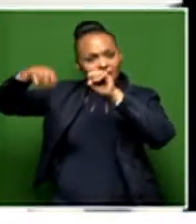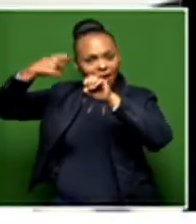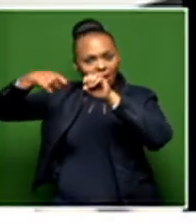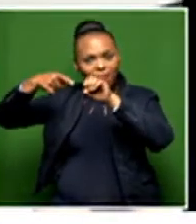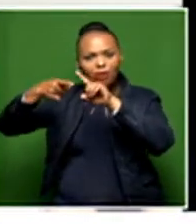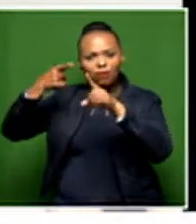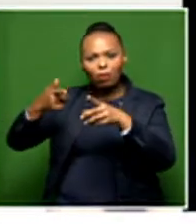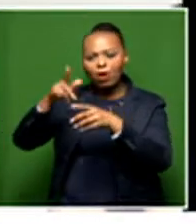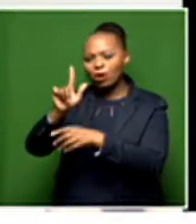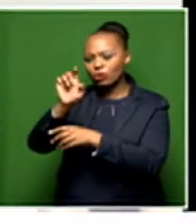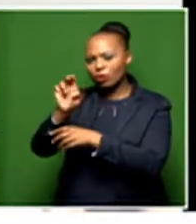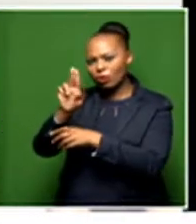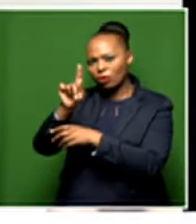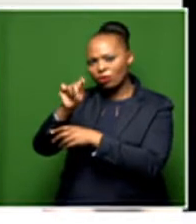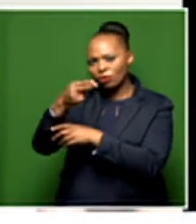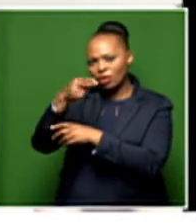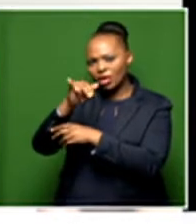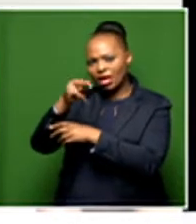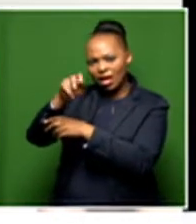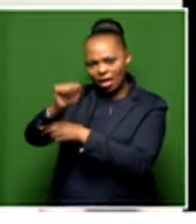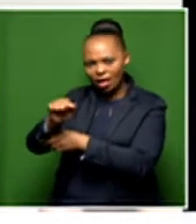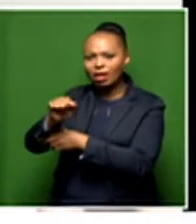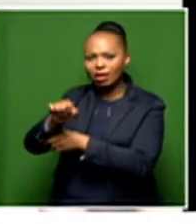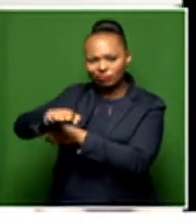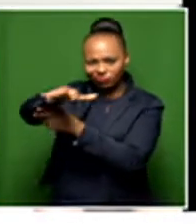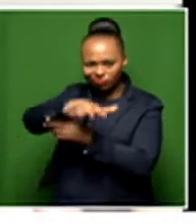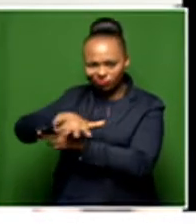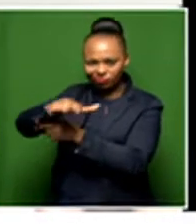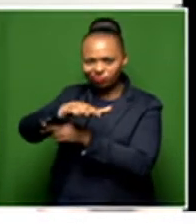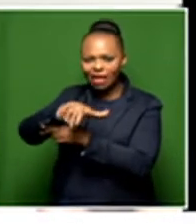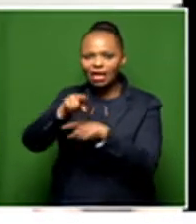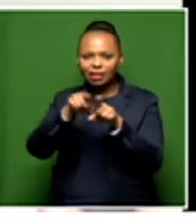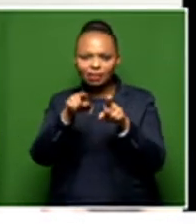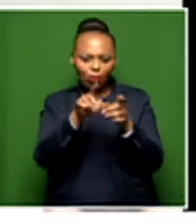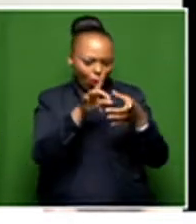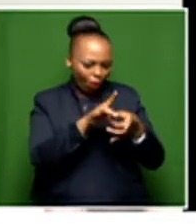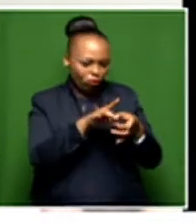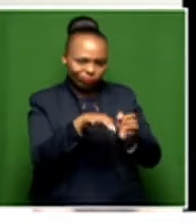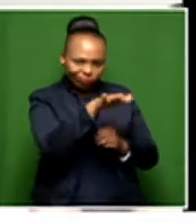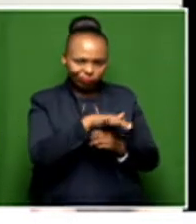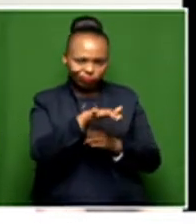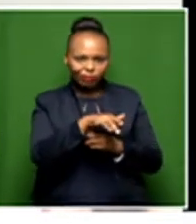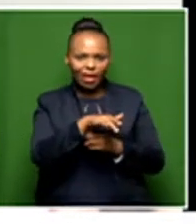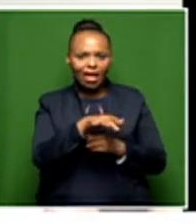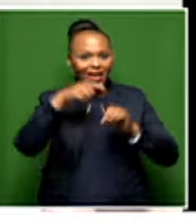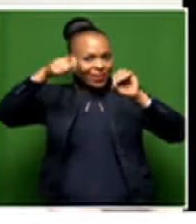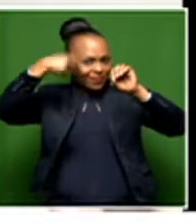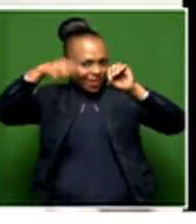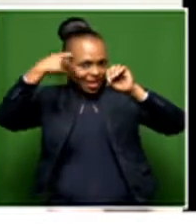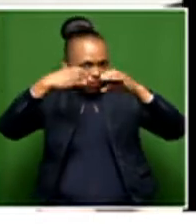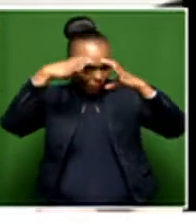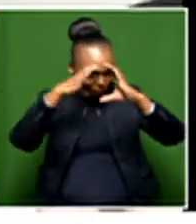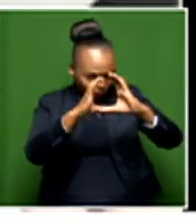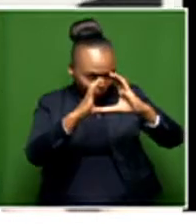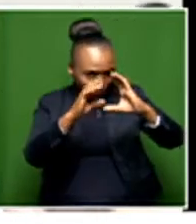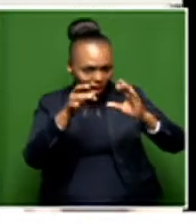from Lithuania. Then in the same period, we have Homefront, it's our Belgian film, focusing on the Algerian